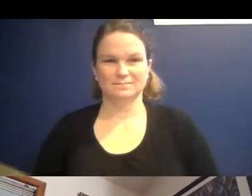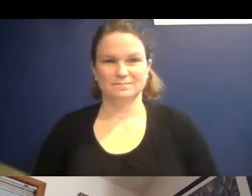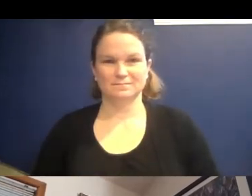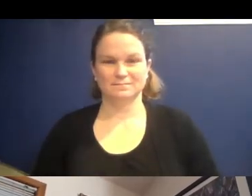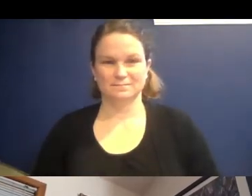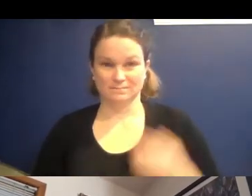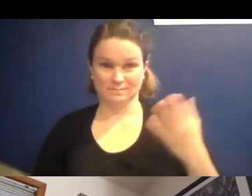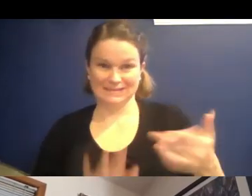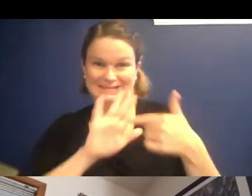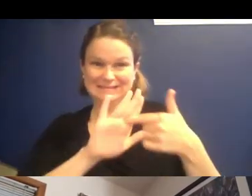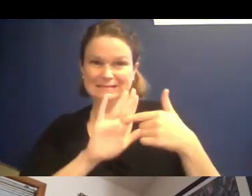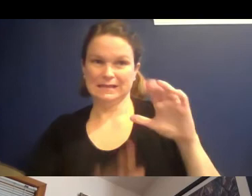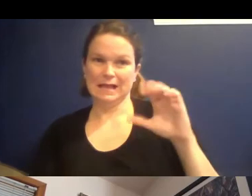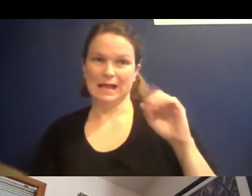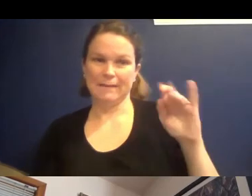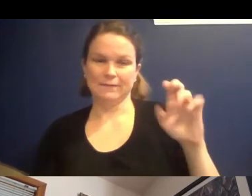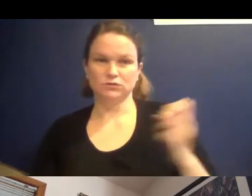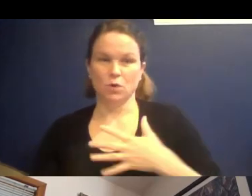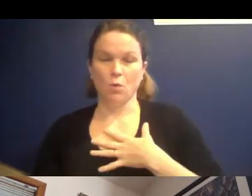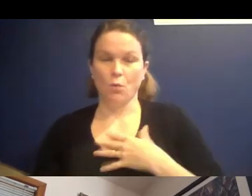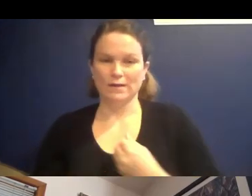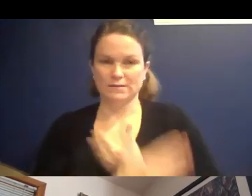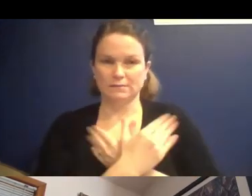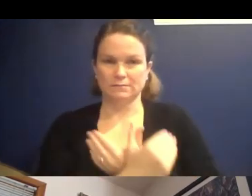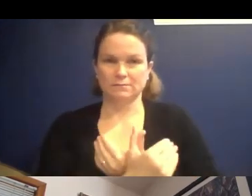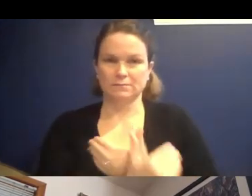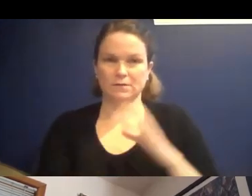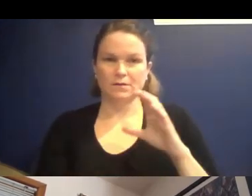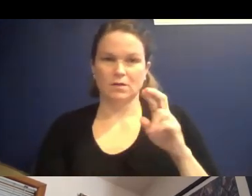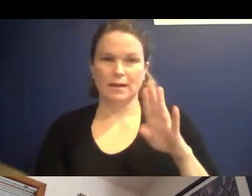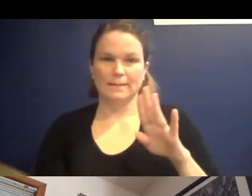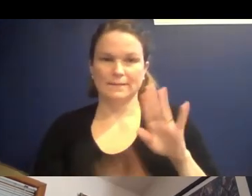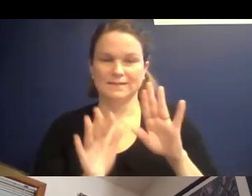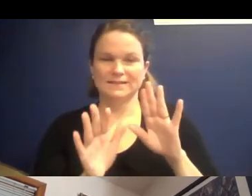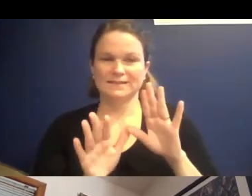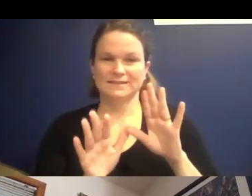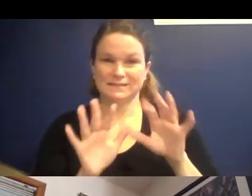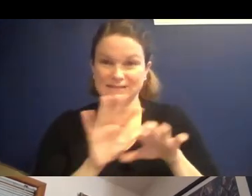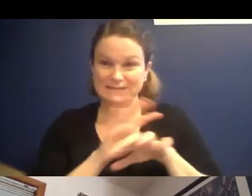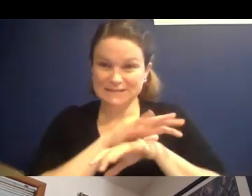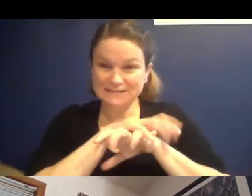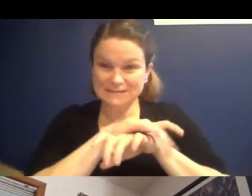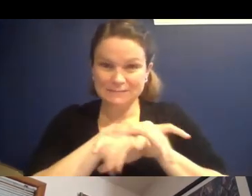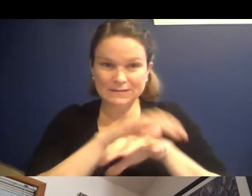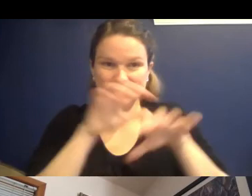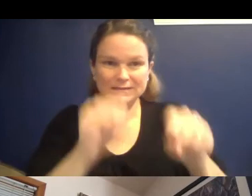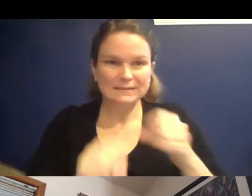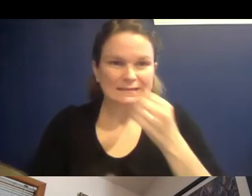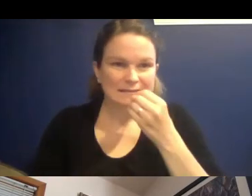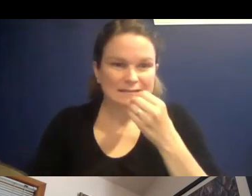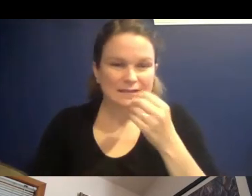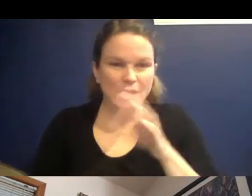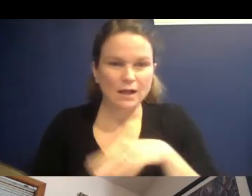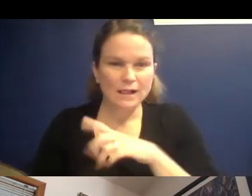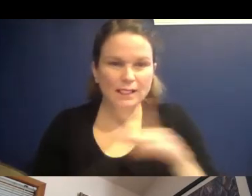butterfly was caught by a crab spider. And the crab spider is the white spider on the left, and he's